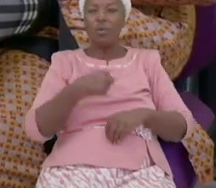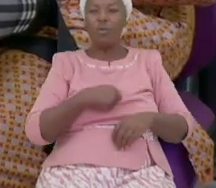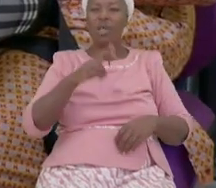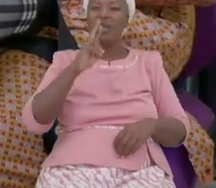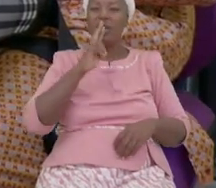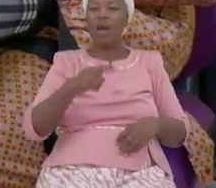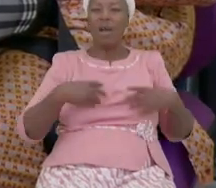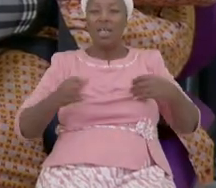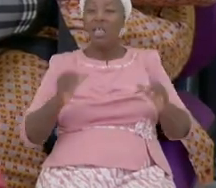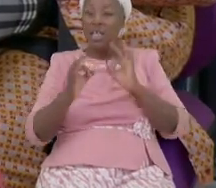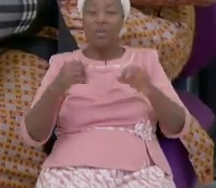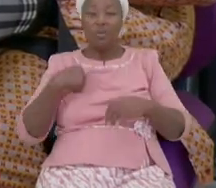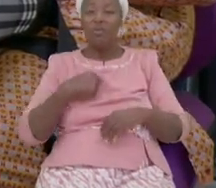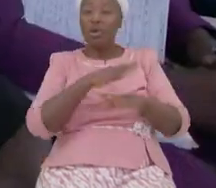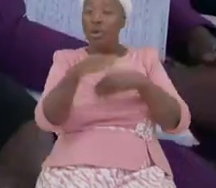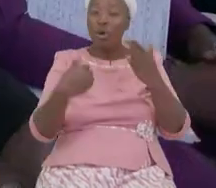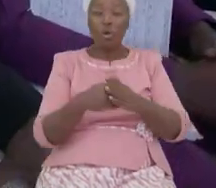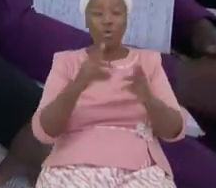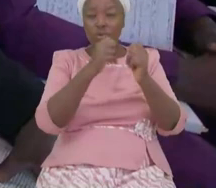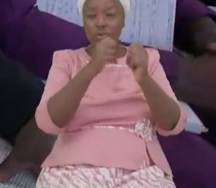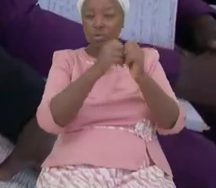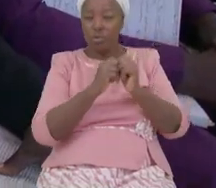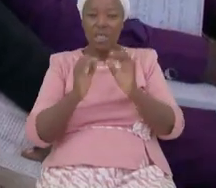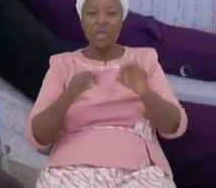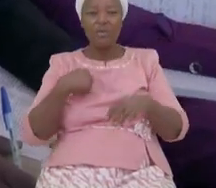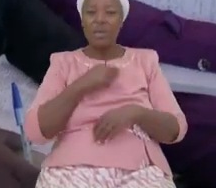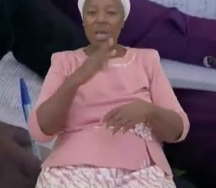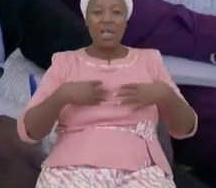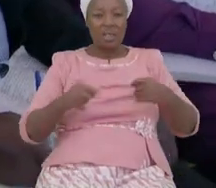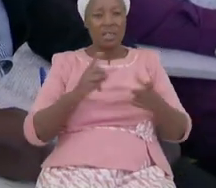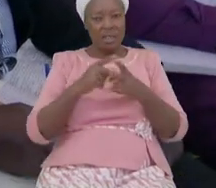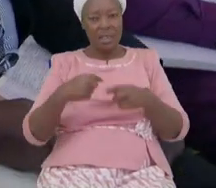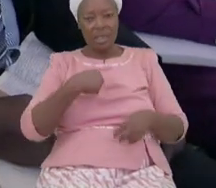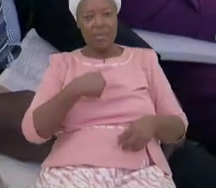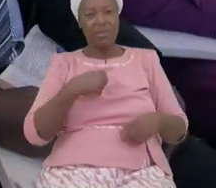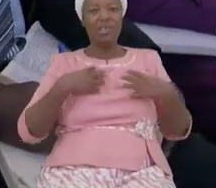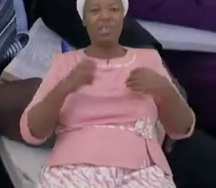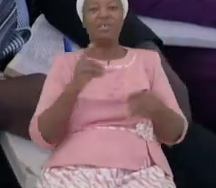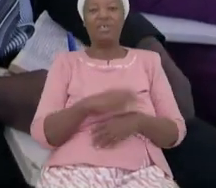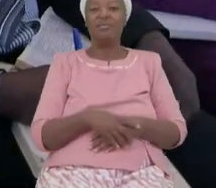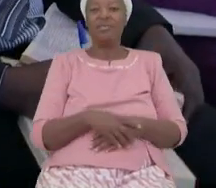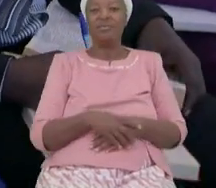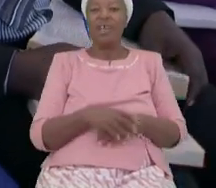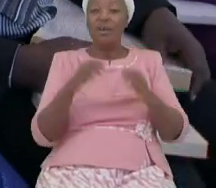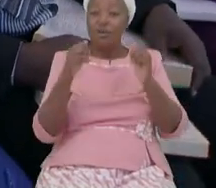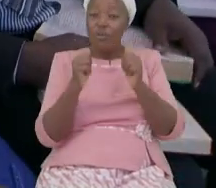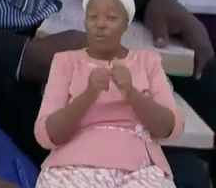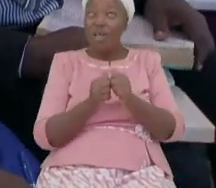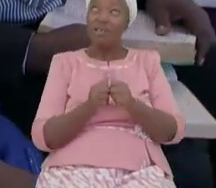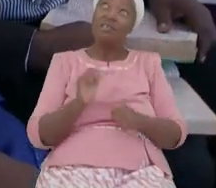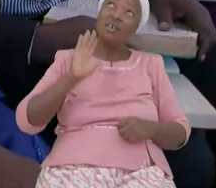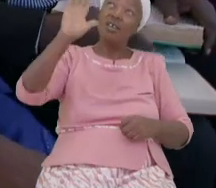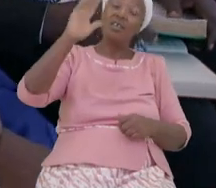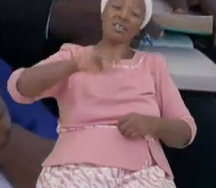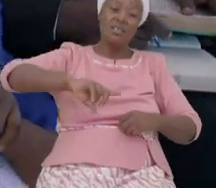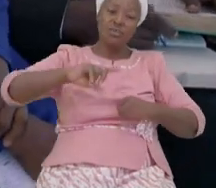we all together, if we're healed, I am healed. With his